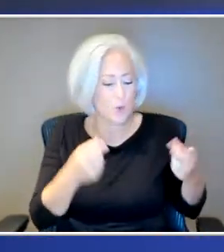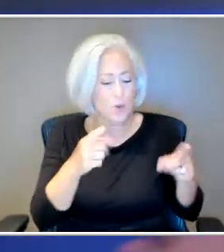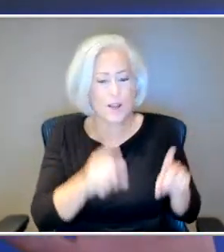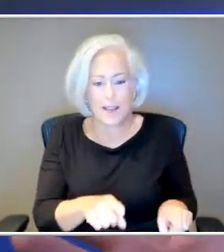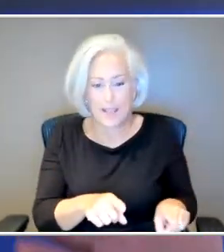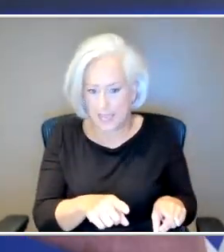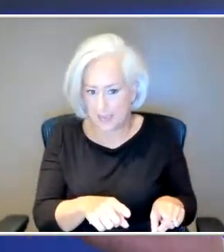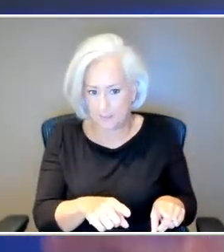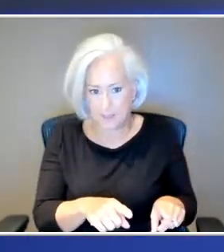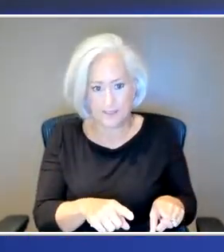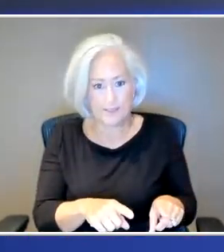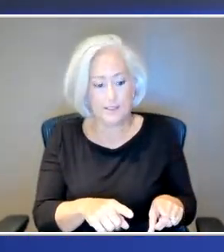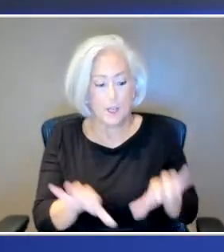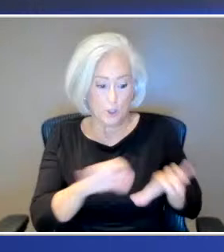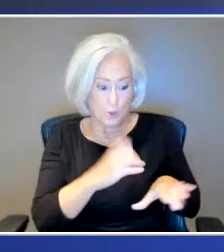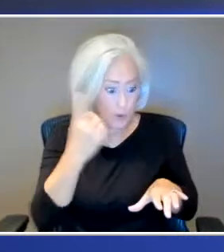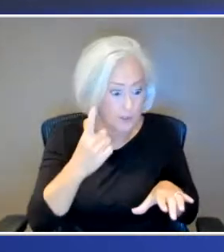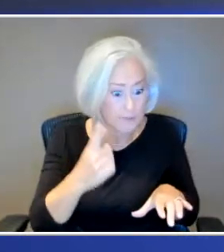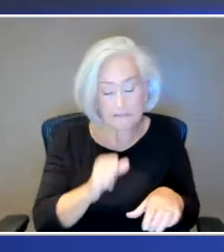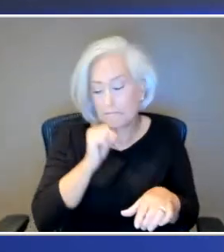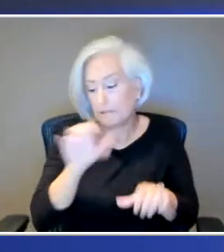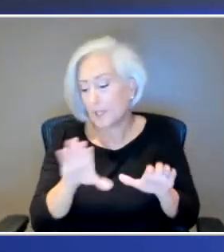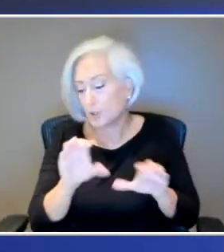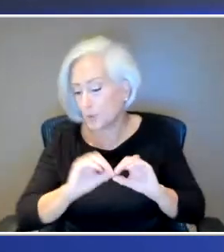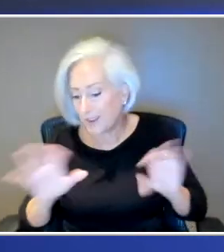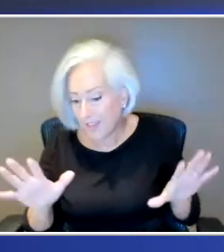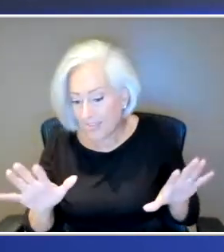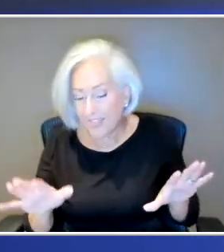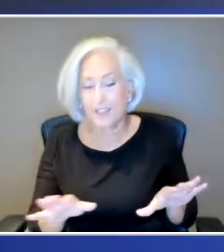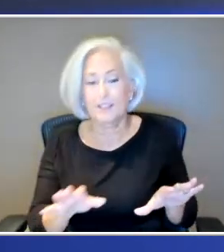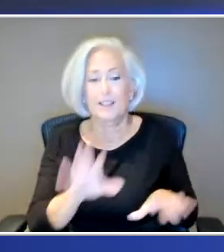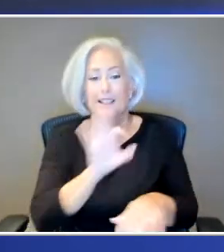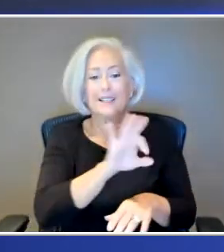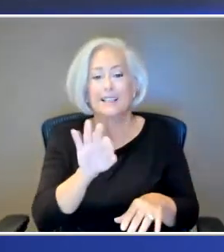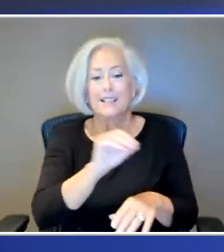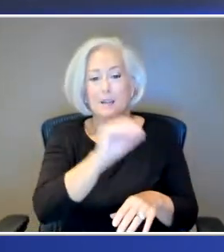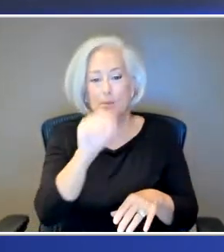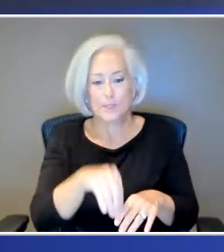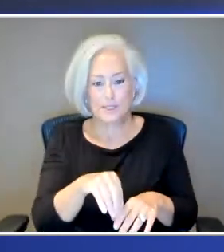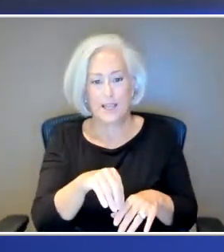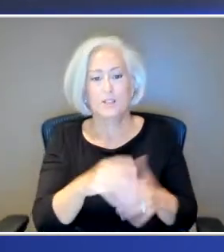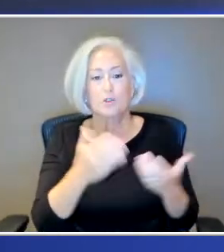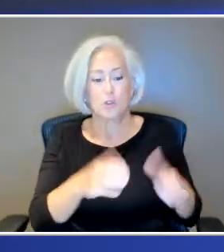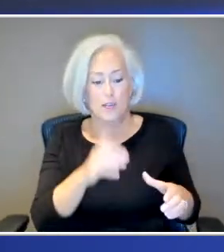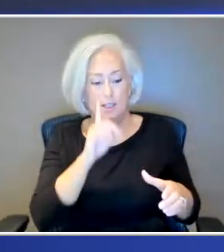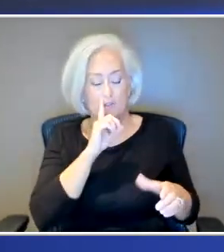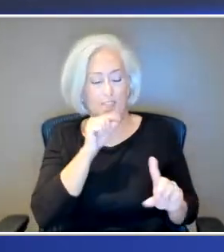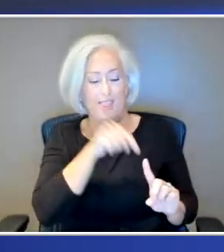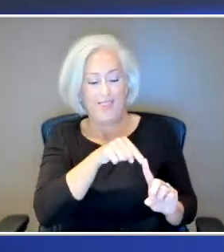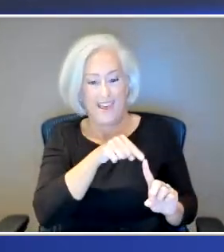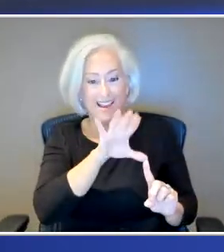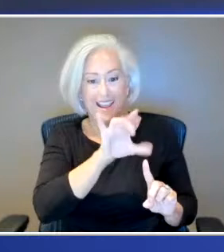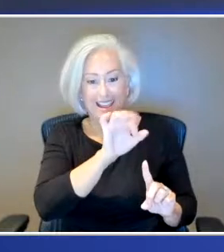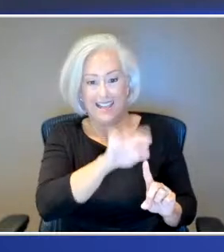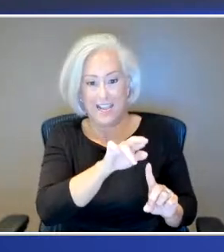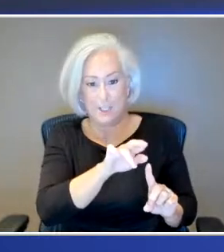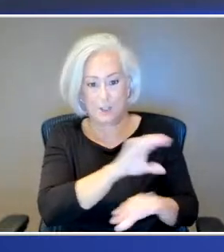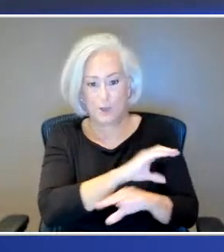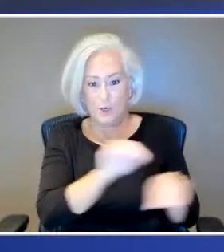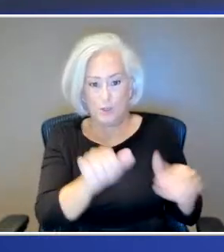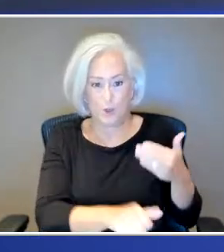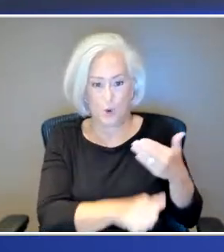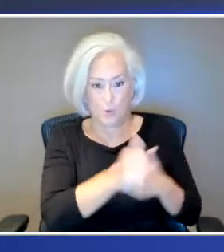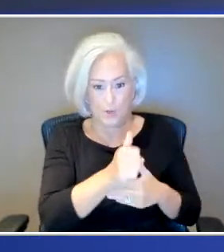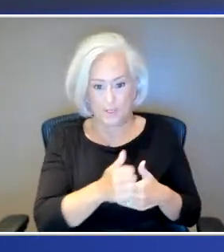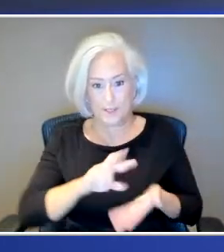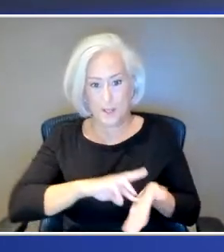out, nothing, 99.9% chance. And because of that, treatment for those men would represent risk without benefit. So we